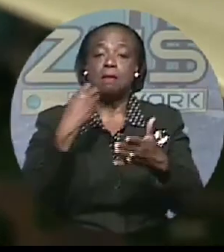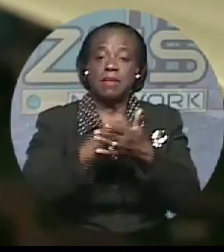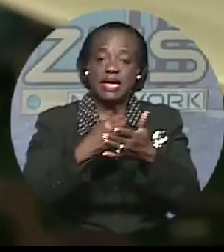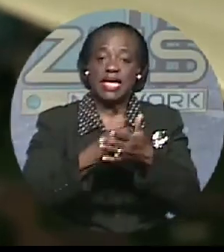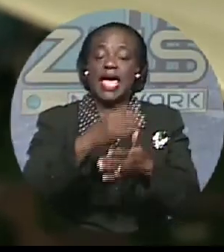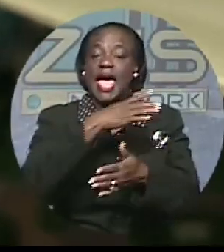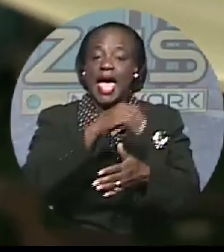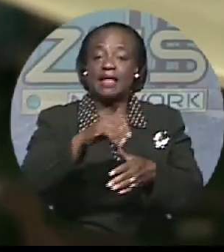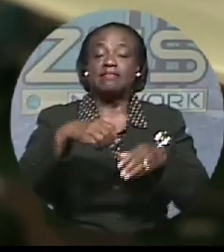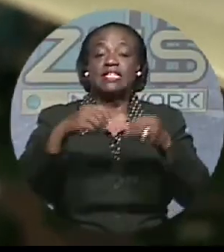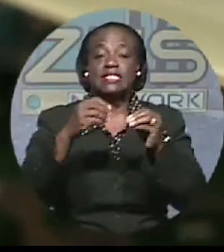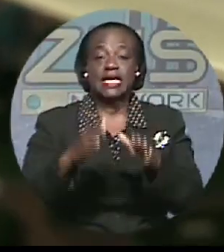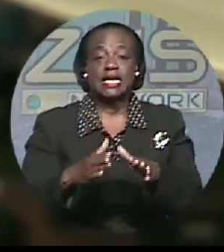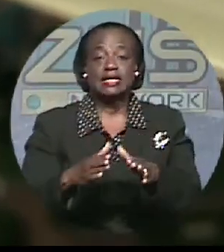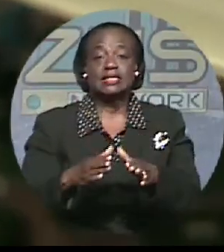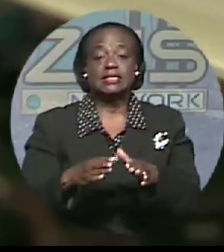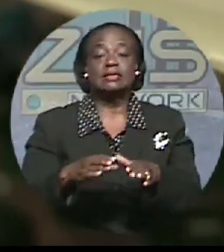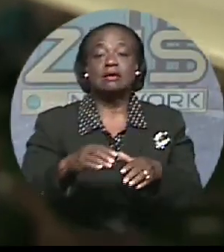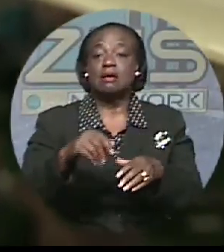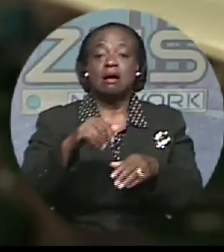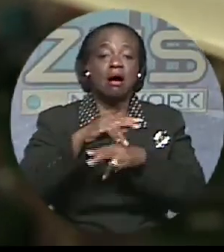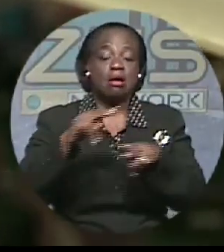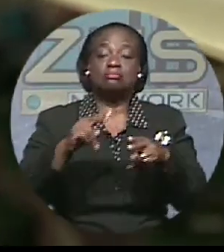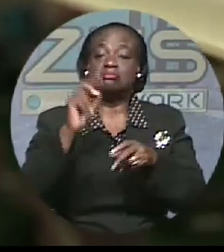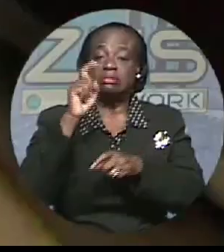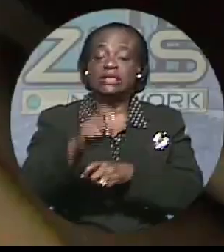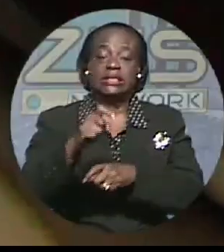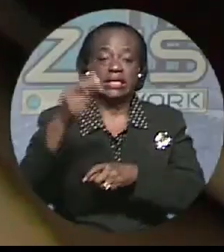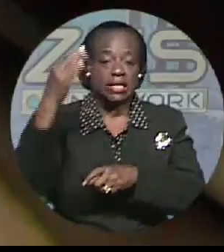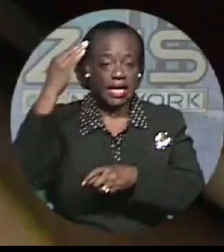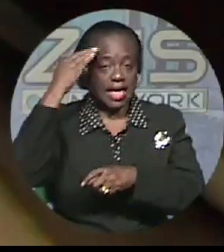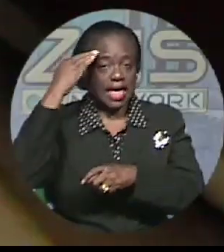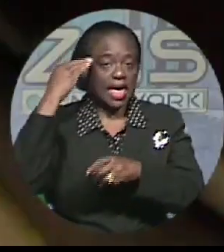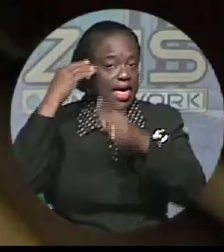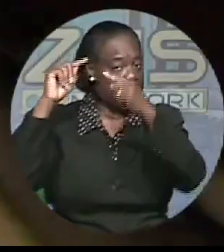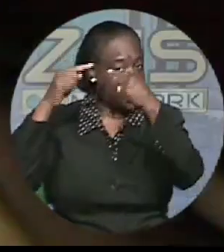headaches in paying fines. Andrew Burrows, Saturnest Network News.